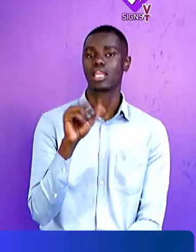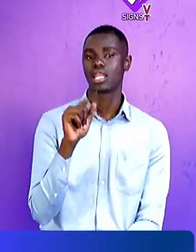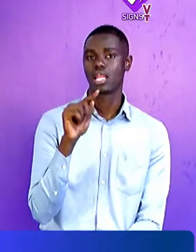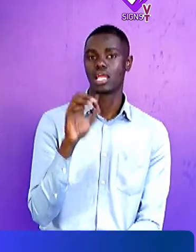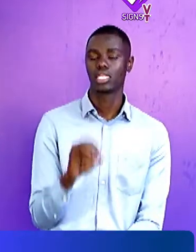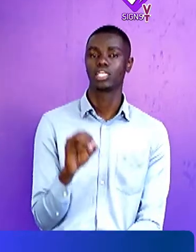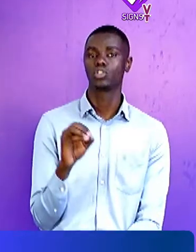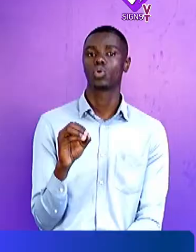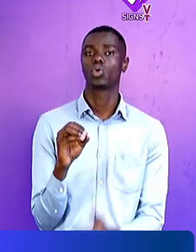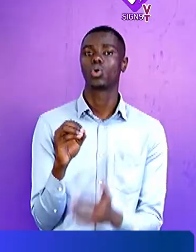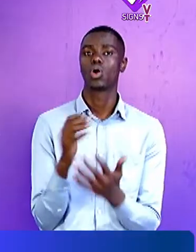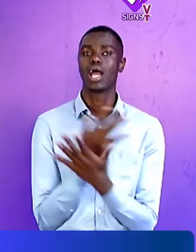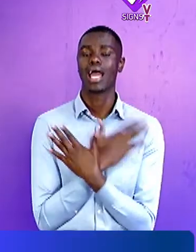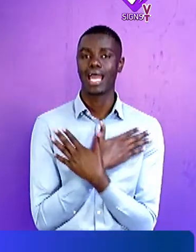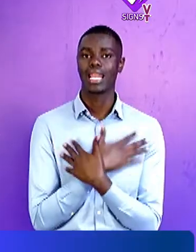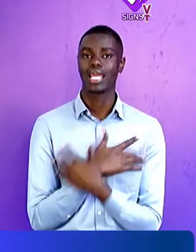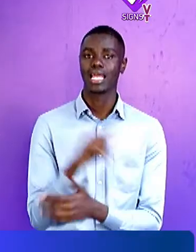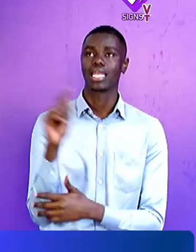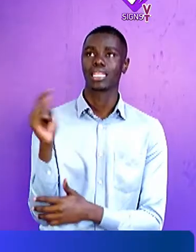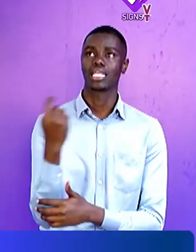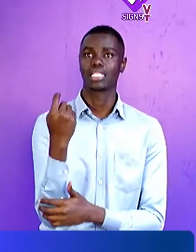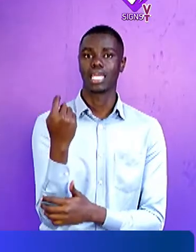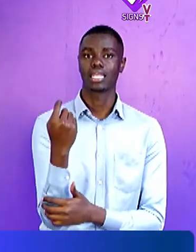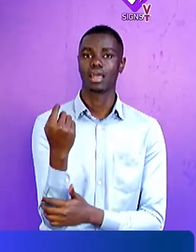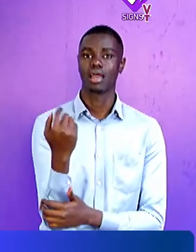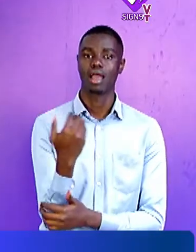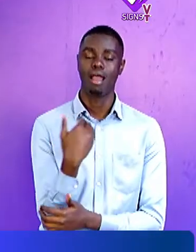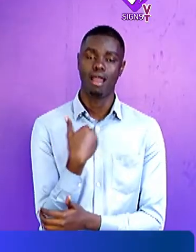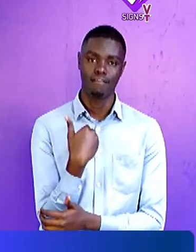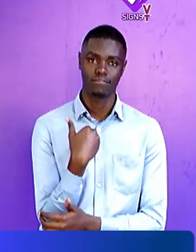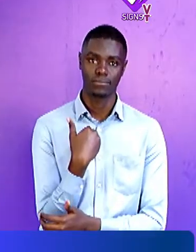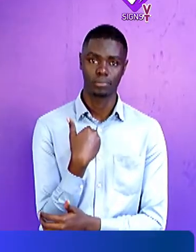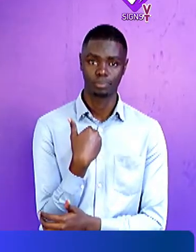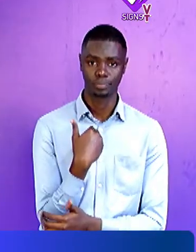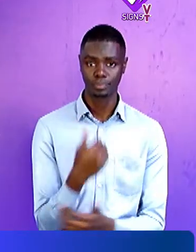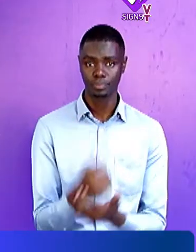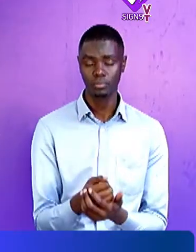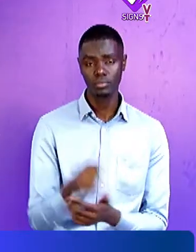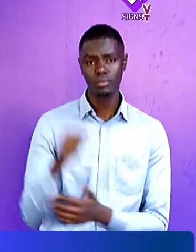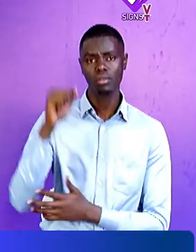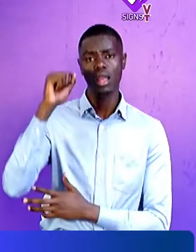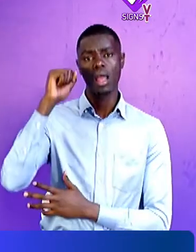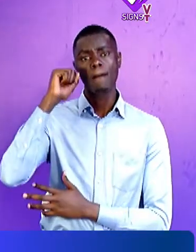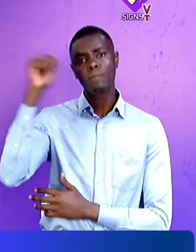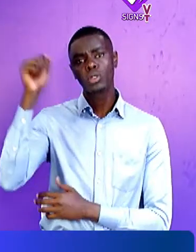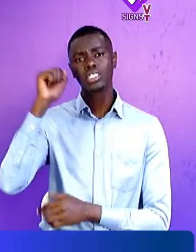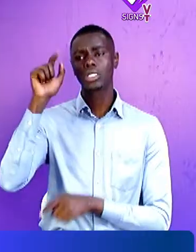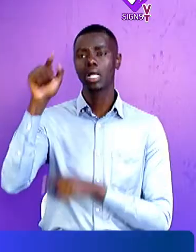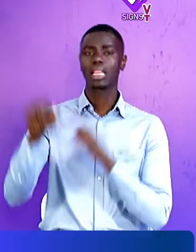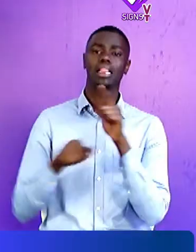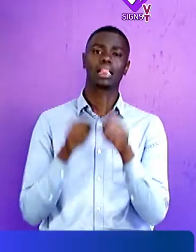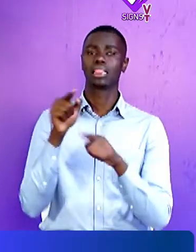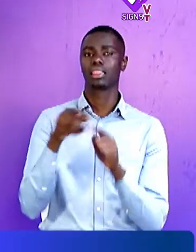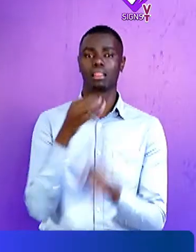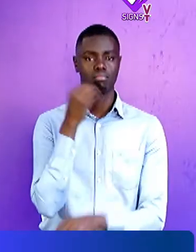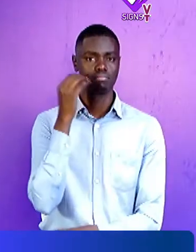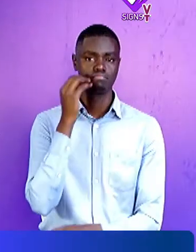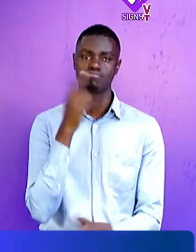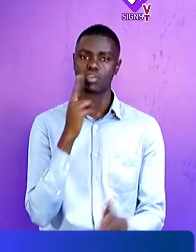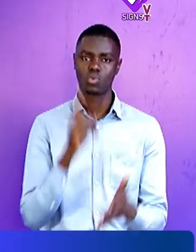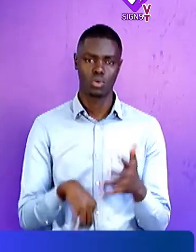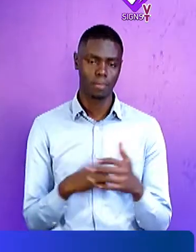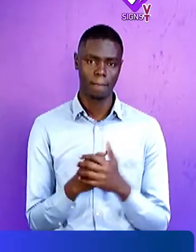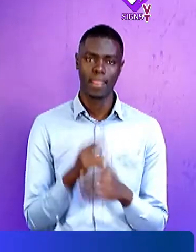ally that Kenya holds. And of course, the political backlash back home, they are saying that when